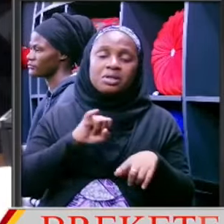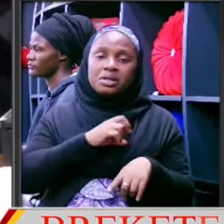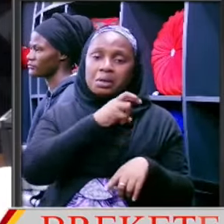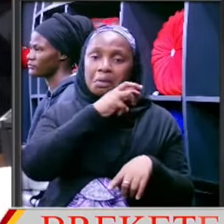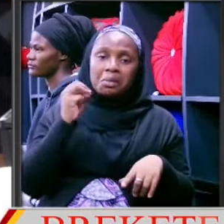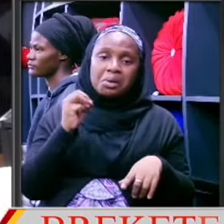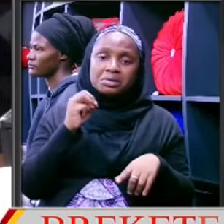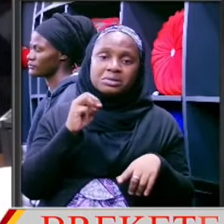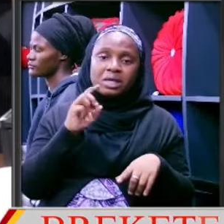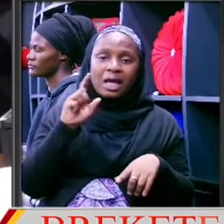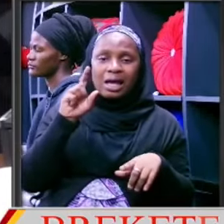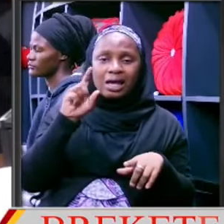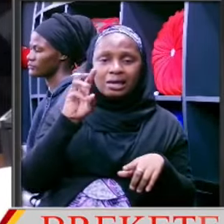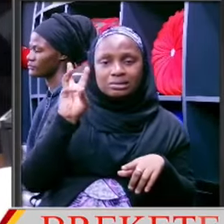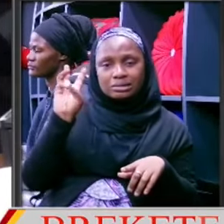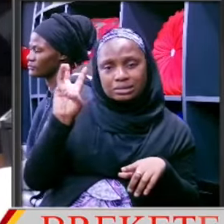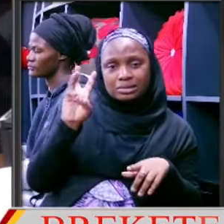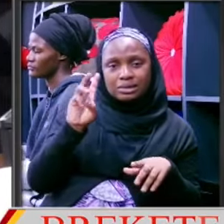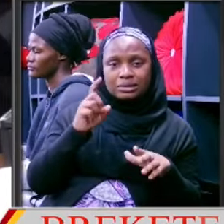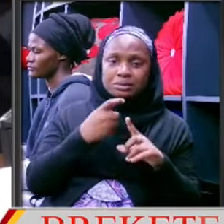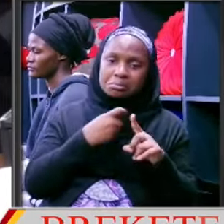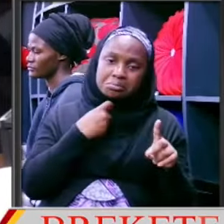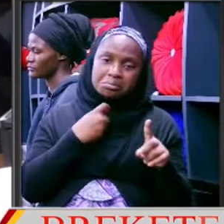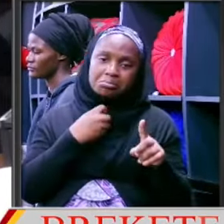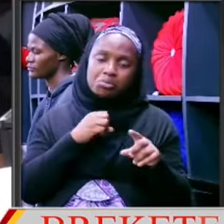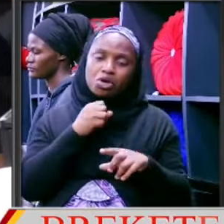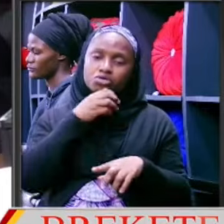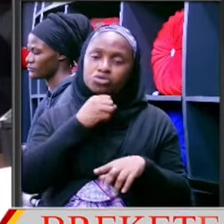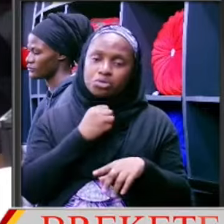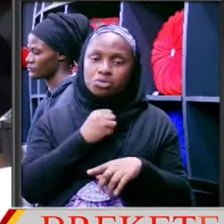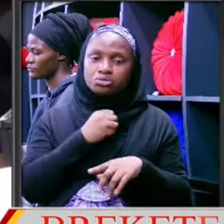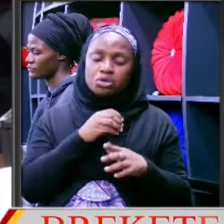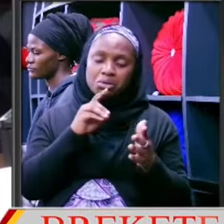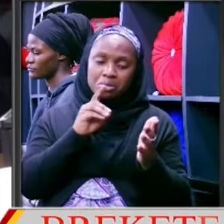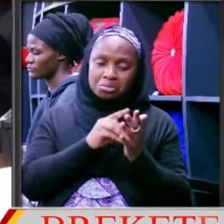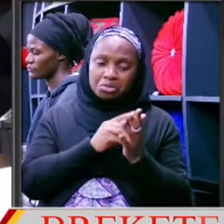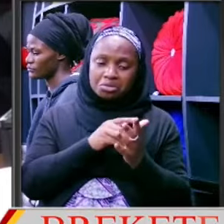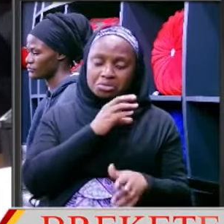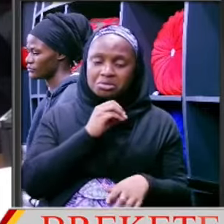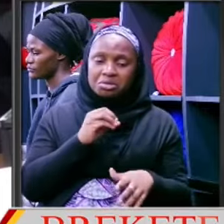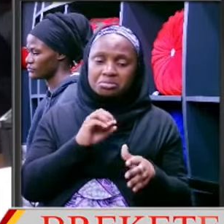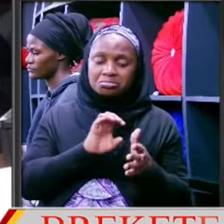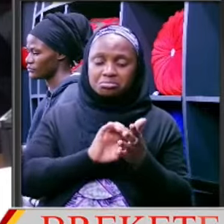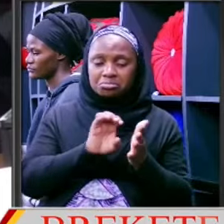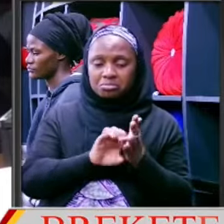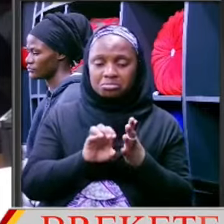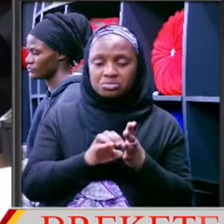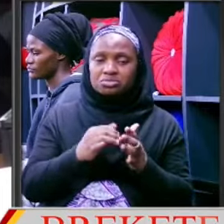So doctors, from their calculations and all that, they got it worse.